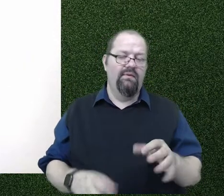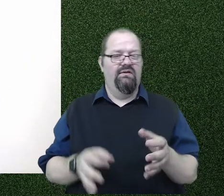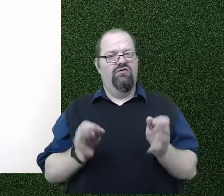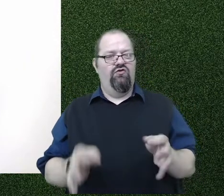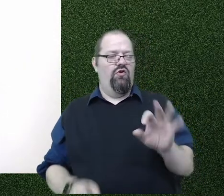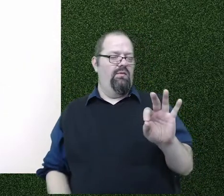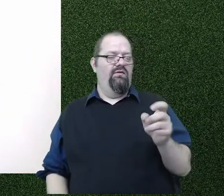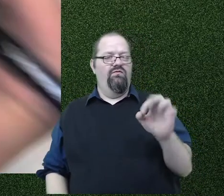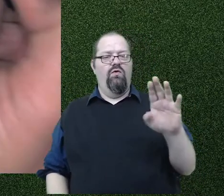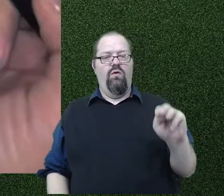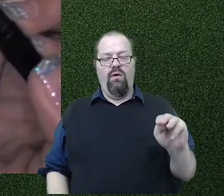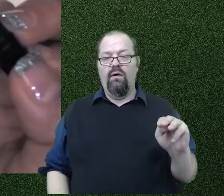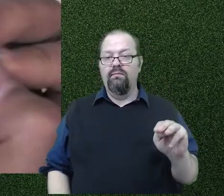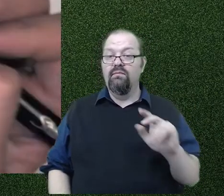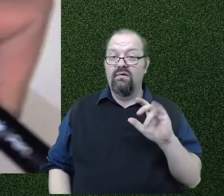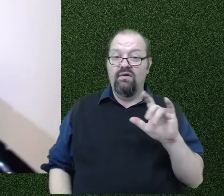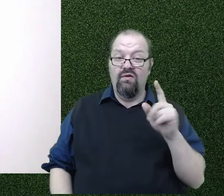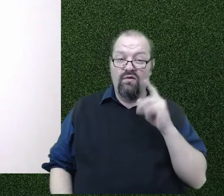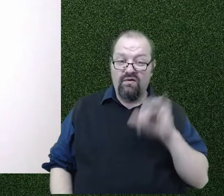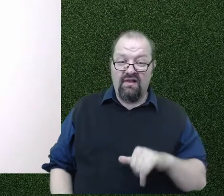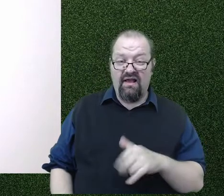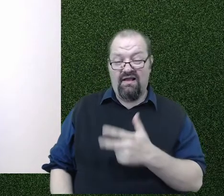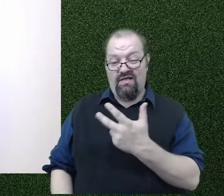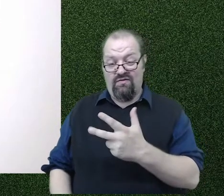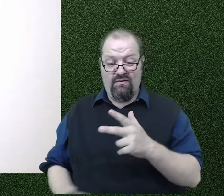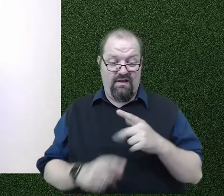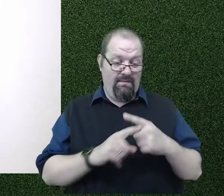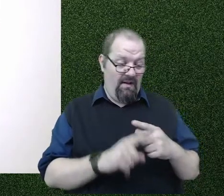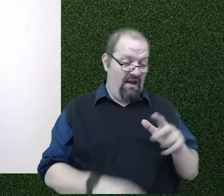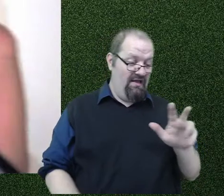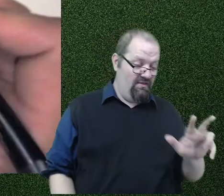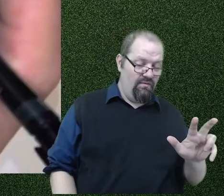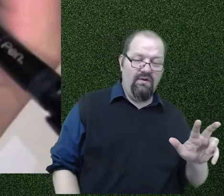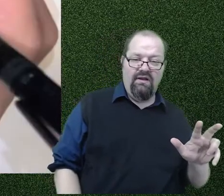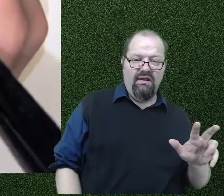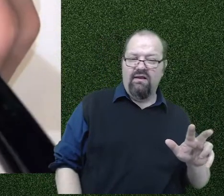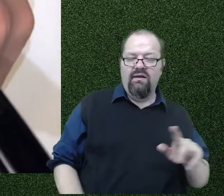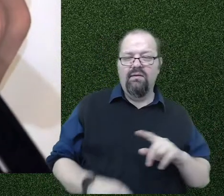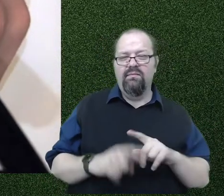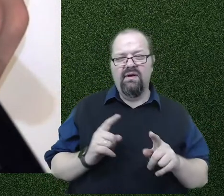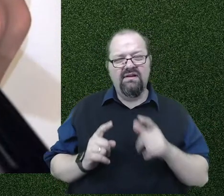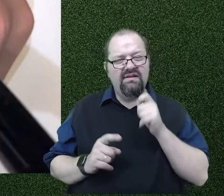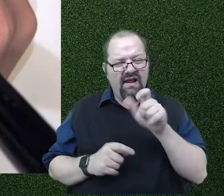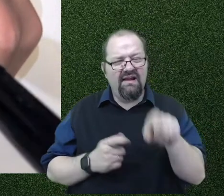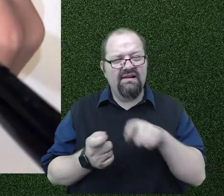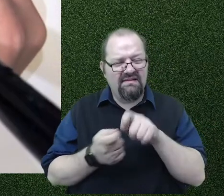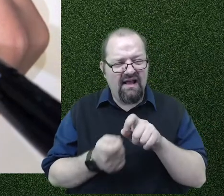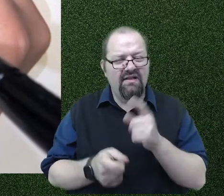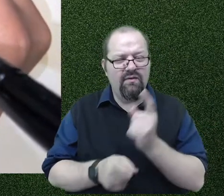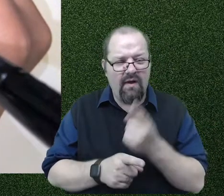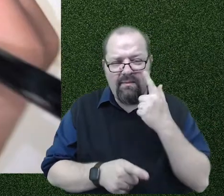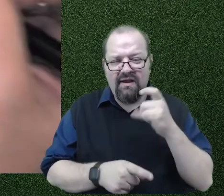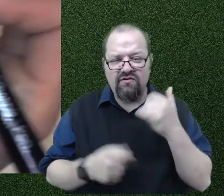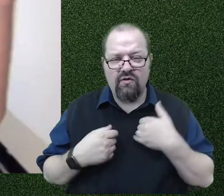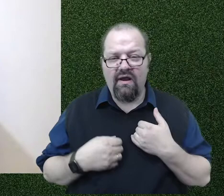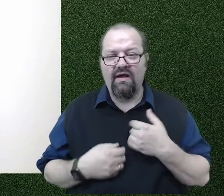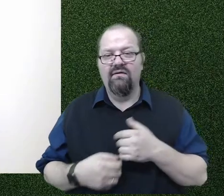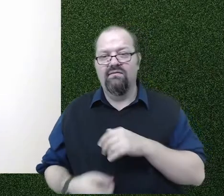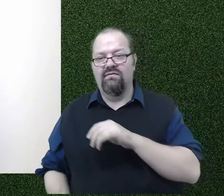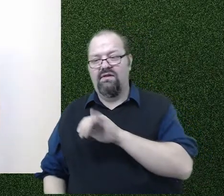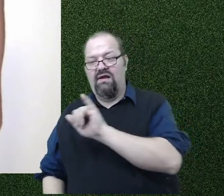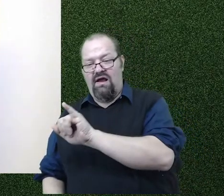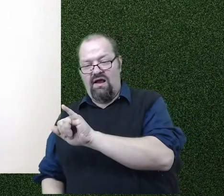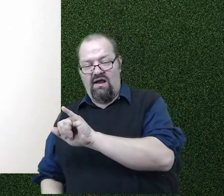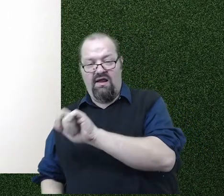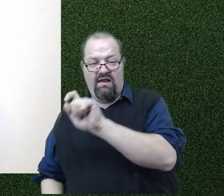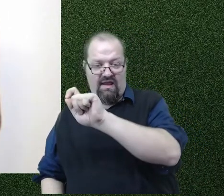like a 3x3 determinant. It's not exactly a 3x3 determinant because you've got vectors up here in the first row, I hat, J hat, and K hat. In